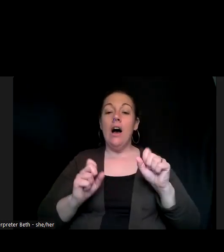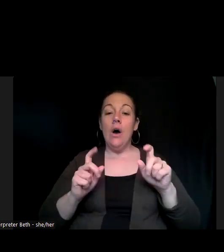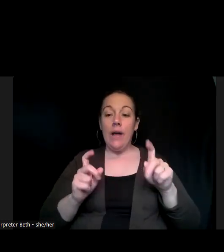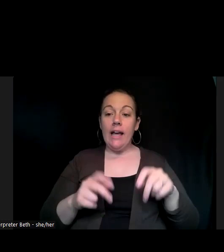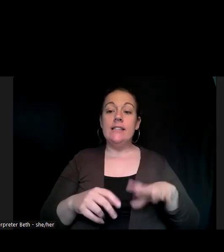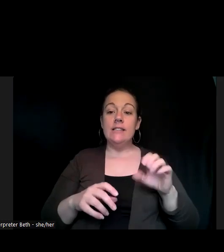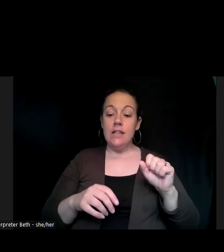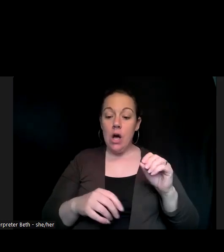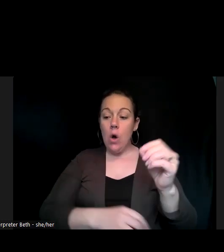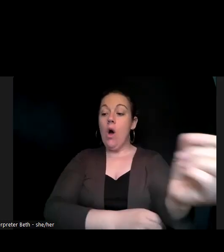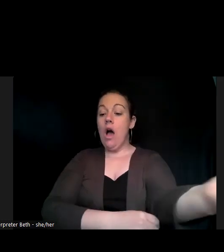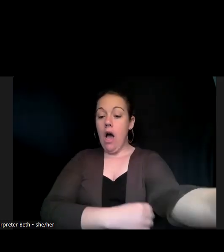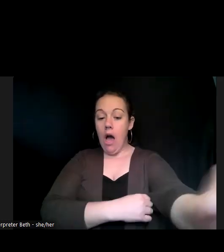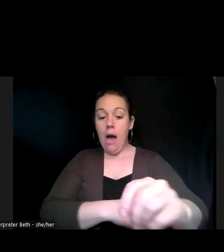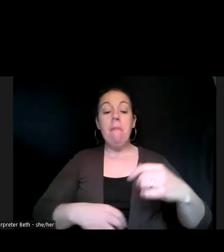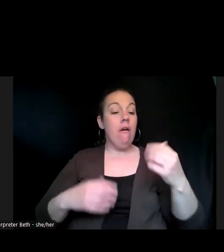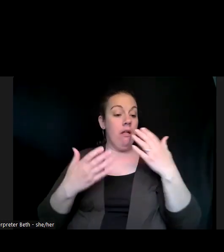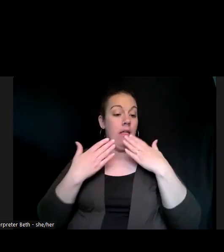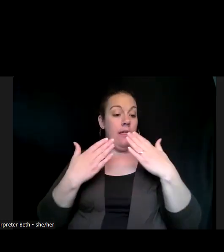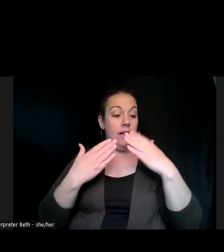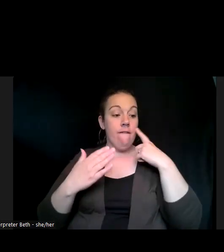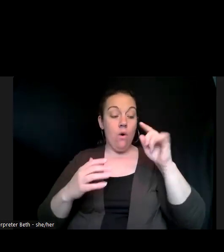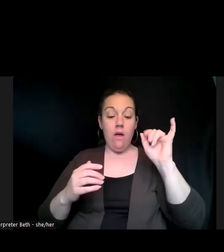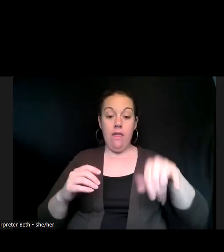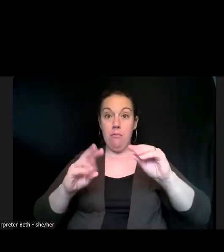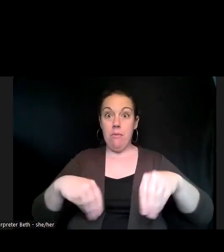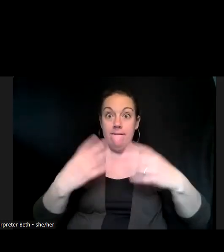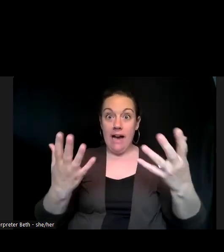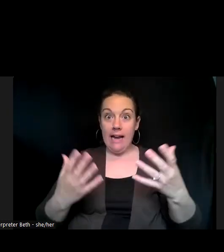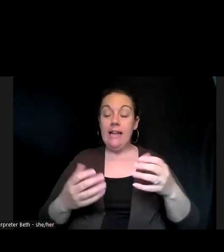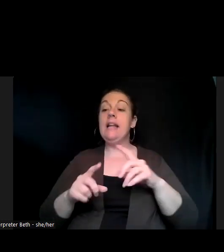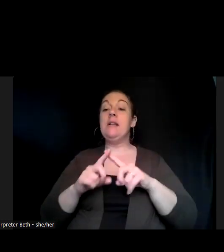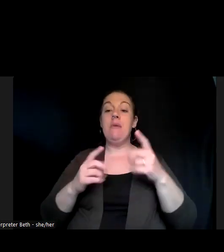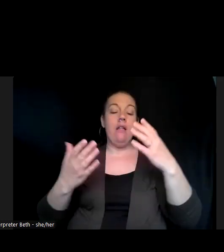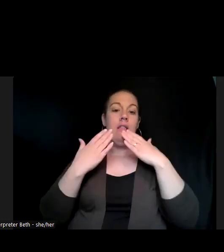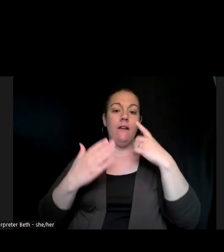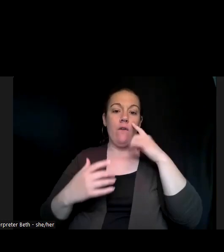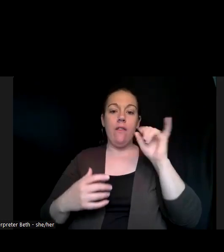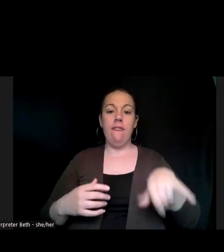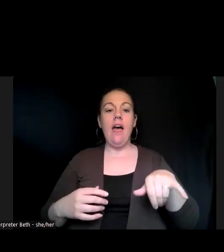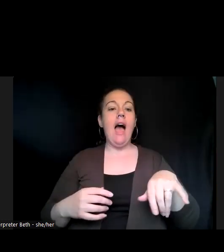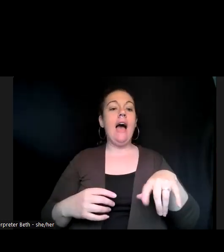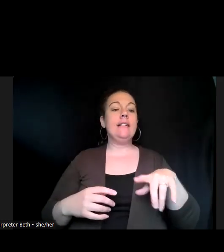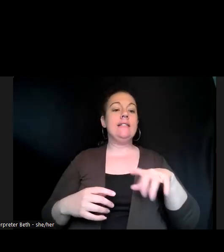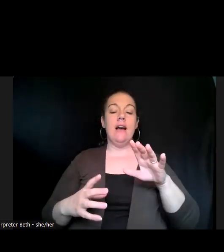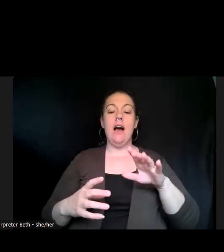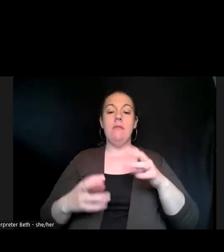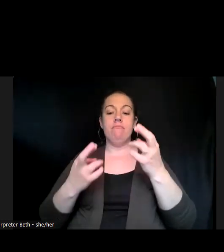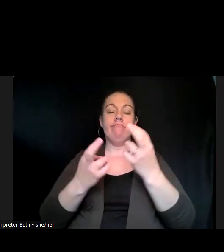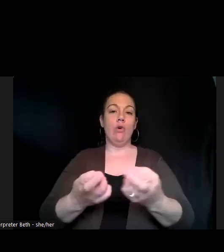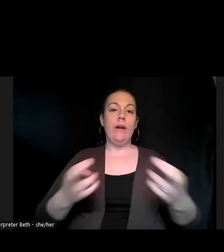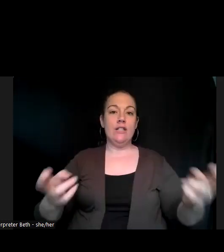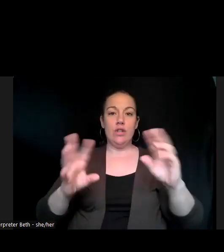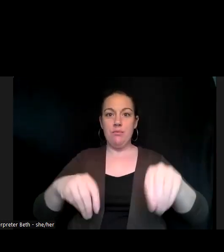provided. And we will definitely be following up with folks with some resources, especially when that brief comes out that you mentioned.